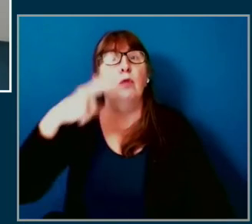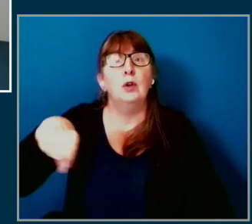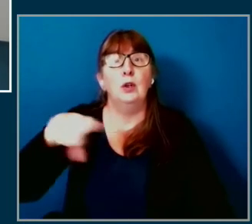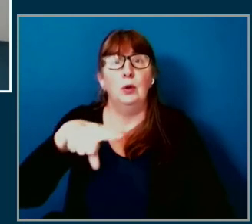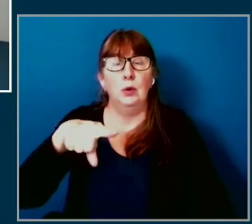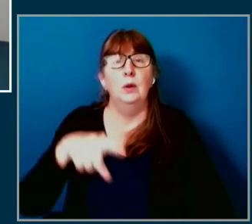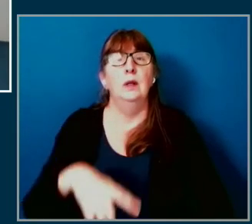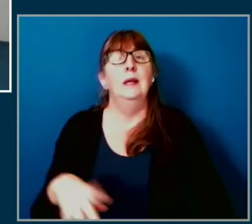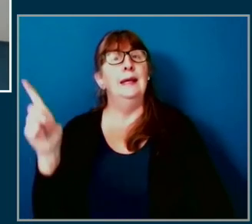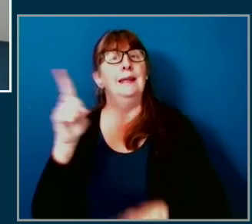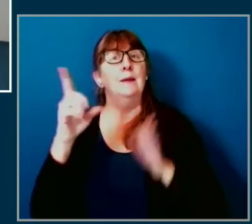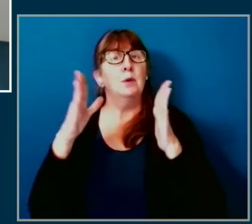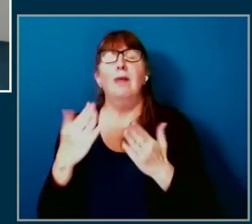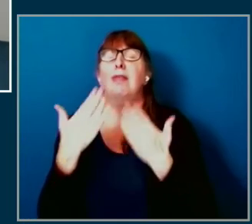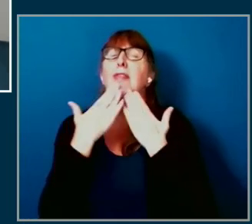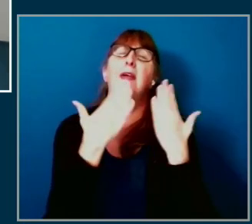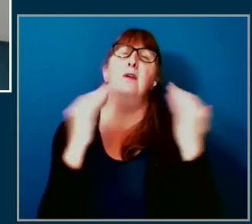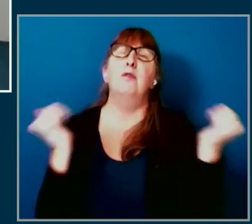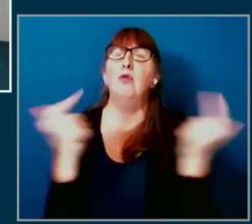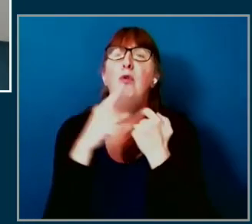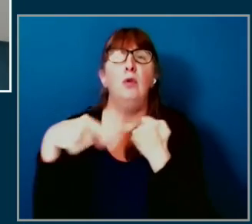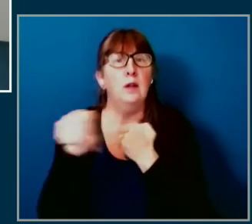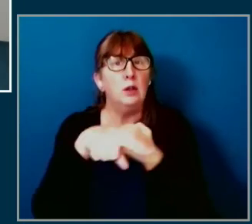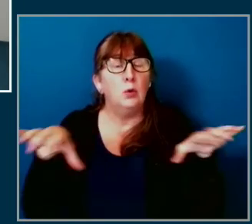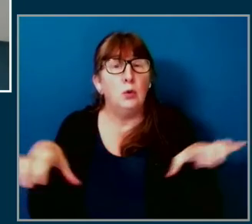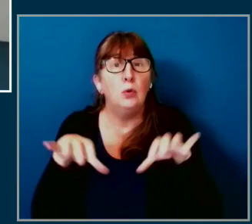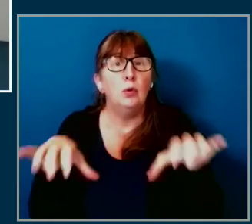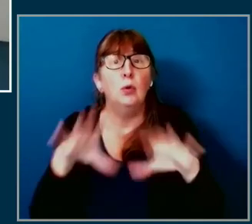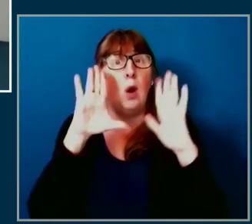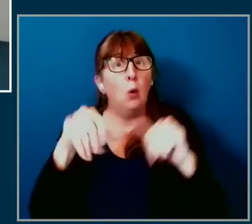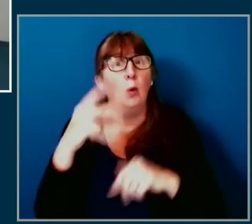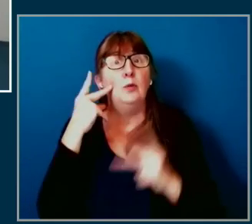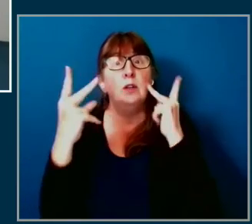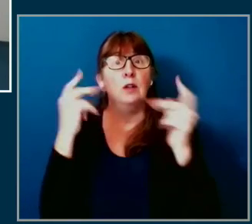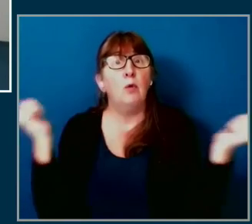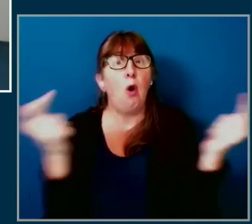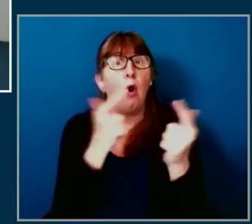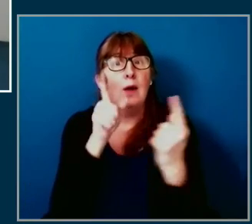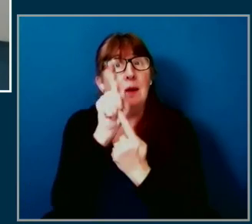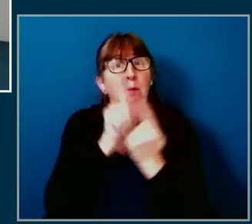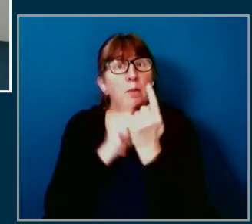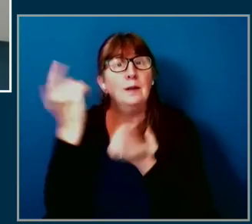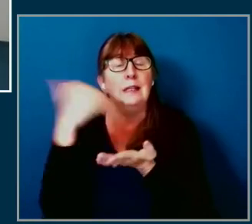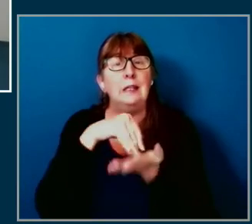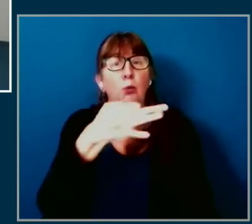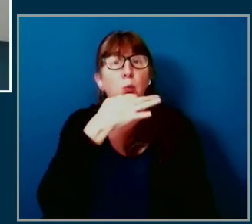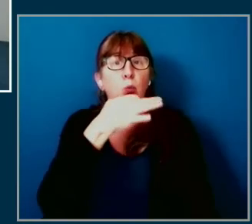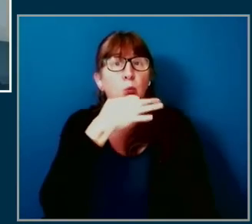Democrats, thank you for all that you do, and I hope to see you all in person again very soon.